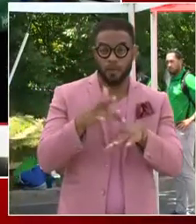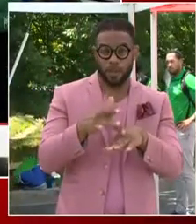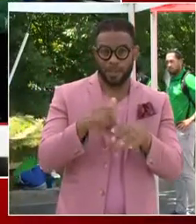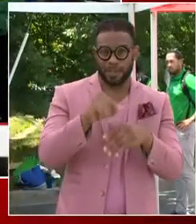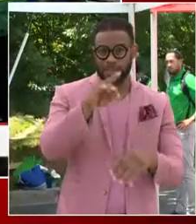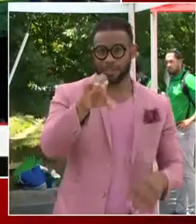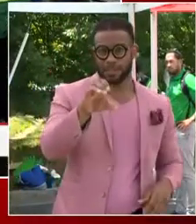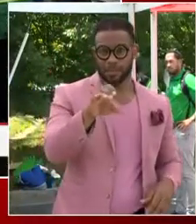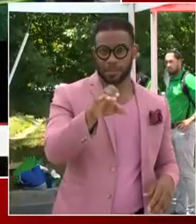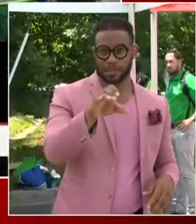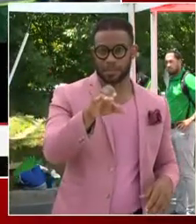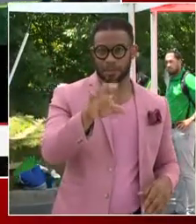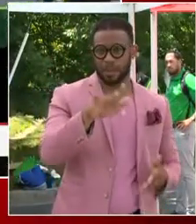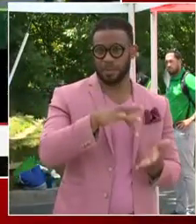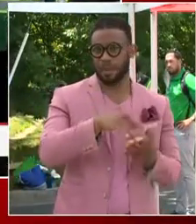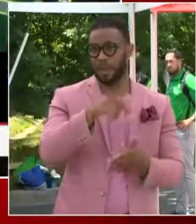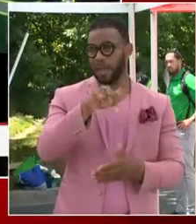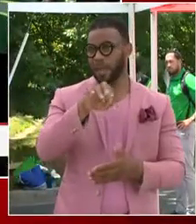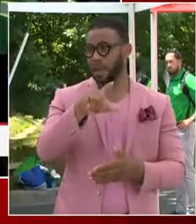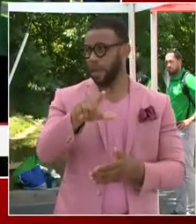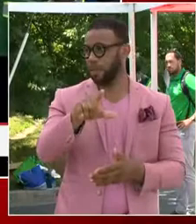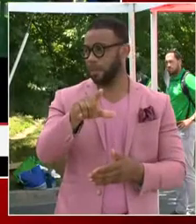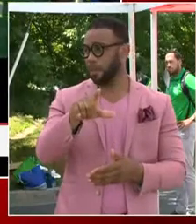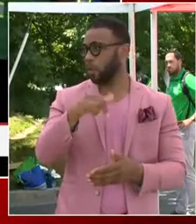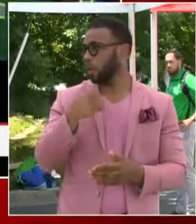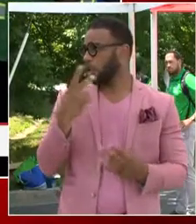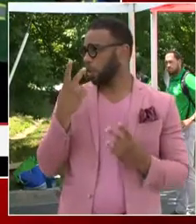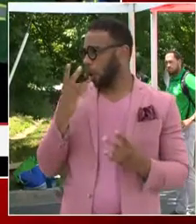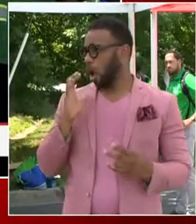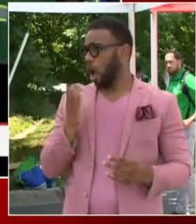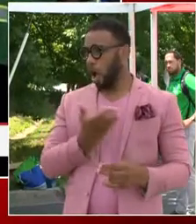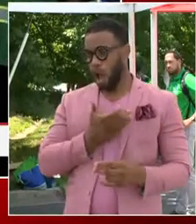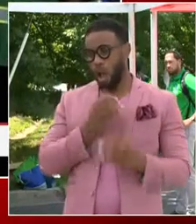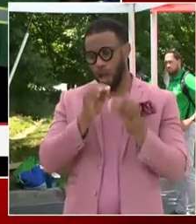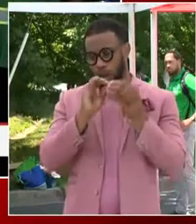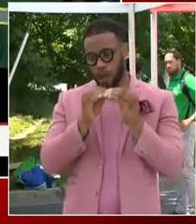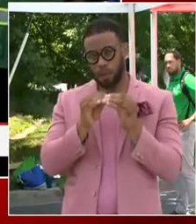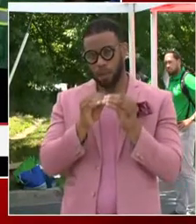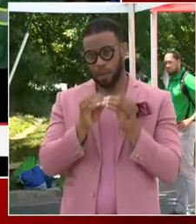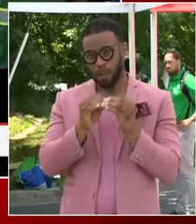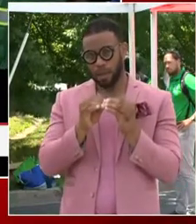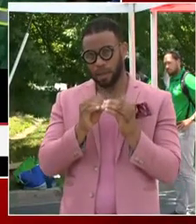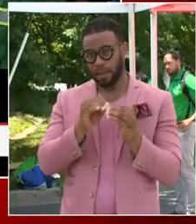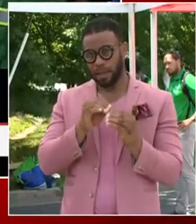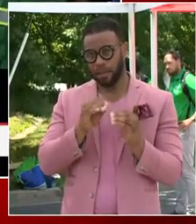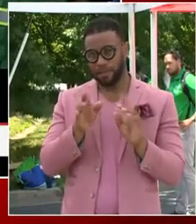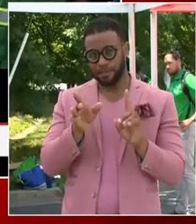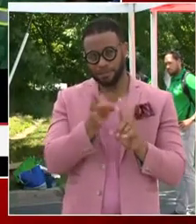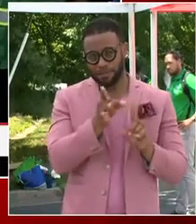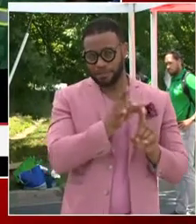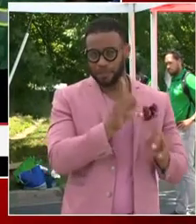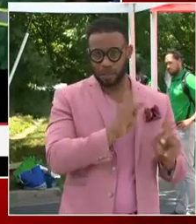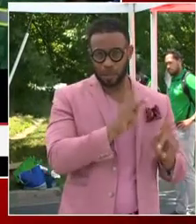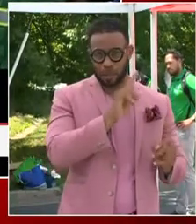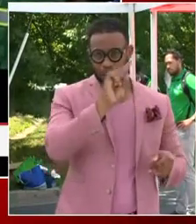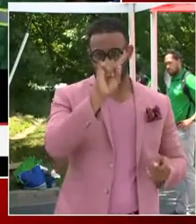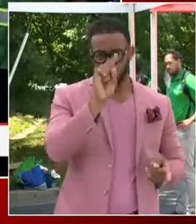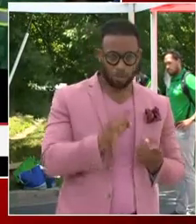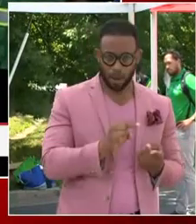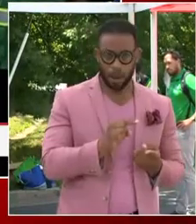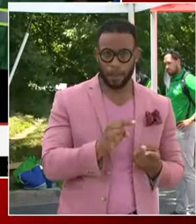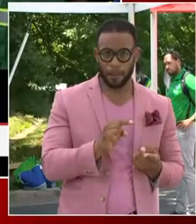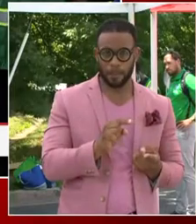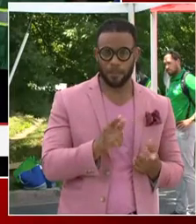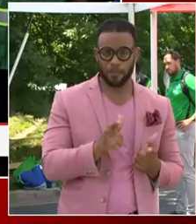in DC in mid-April, we saw our numbers of infected people in DC drop just